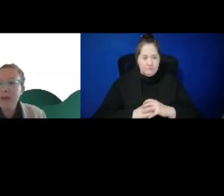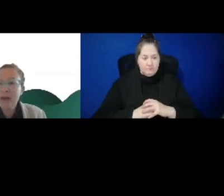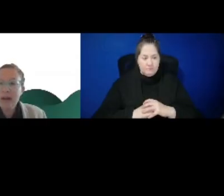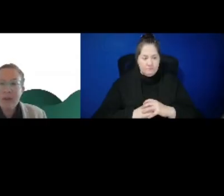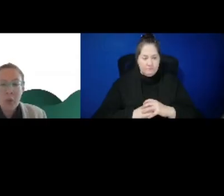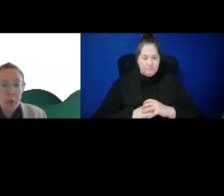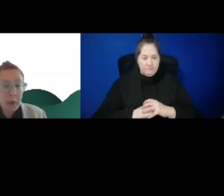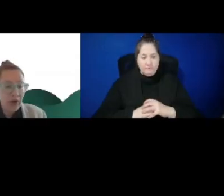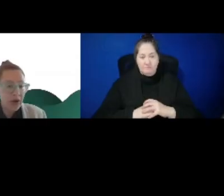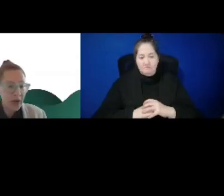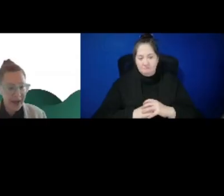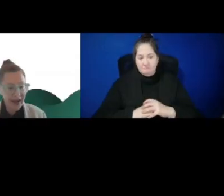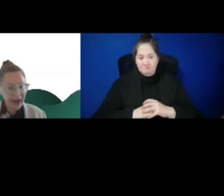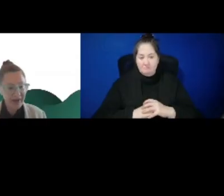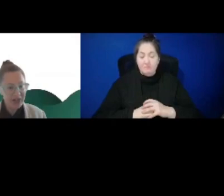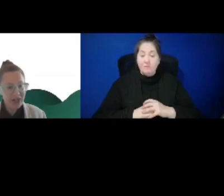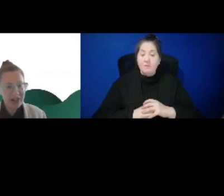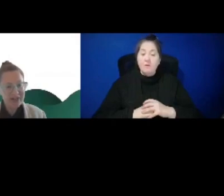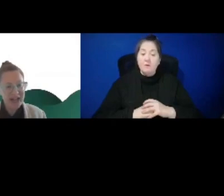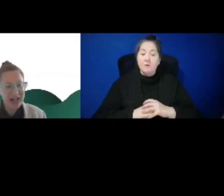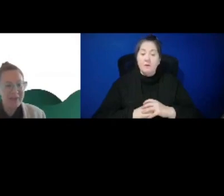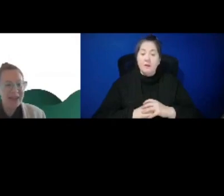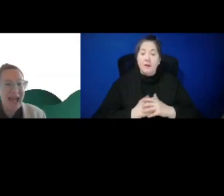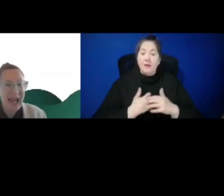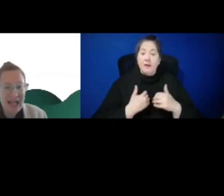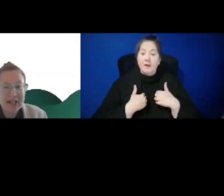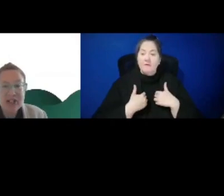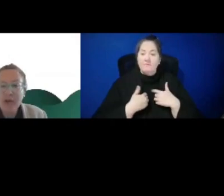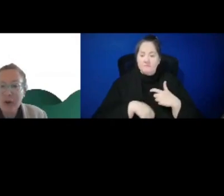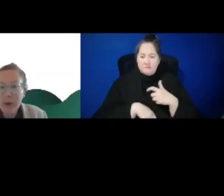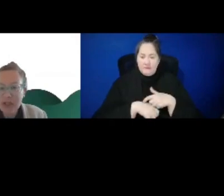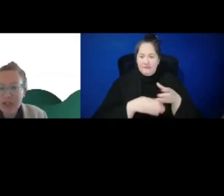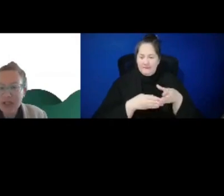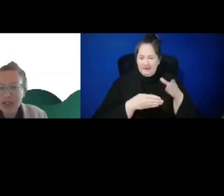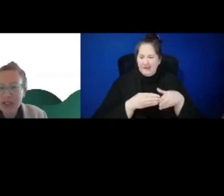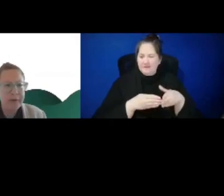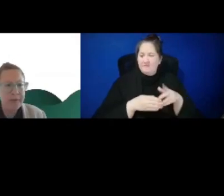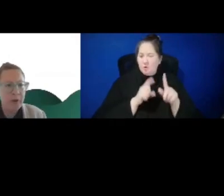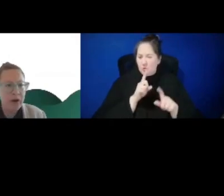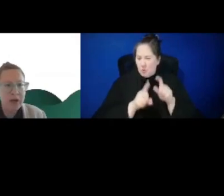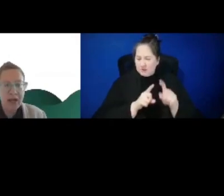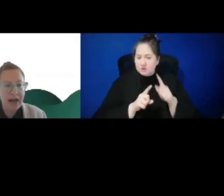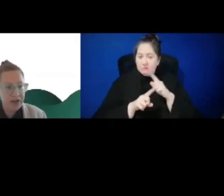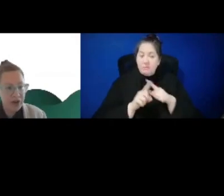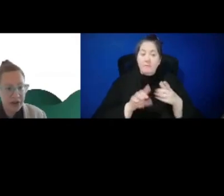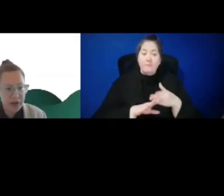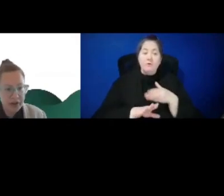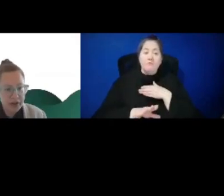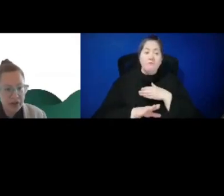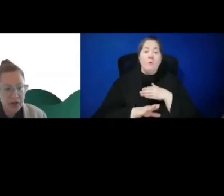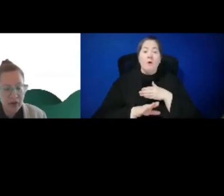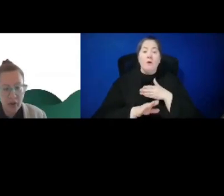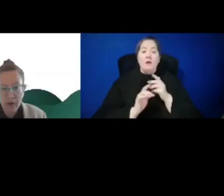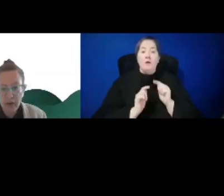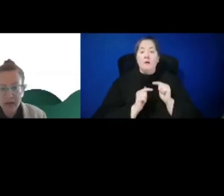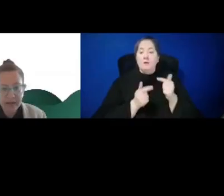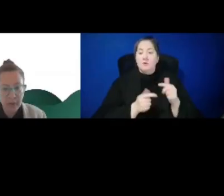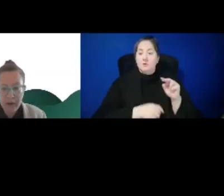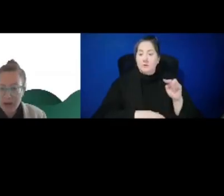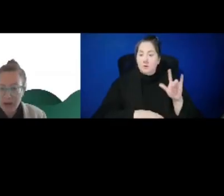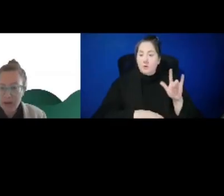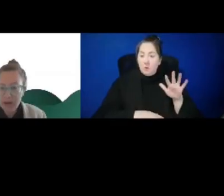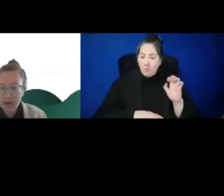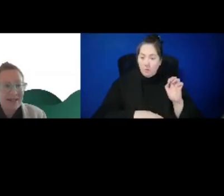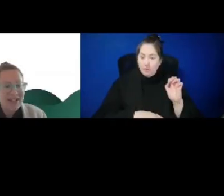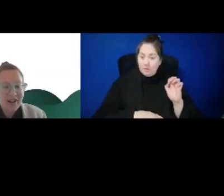Wonderful. Well, we are going to have a chunk of time at the end for questions, but before I turn it over to Nicole,